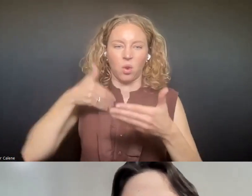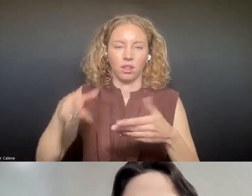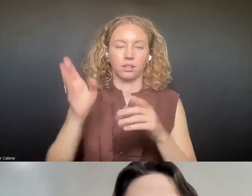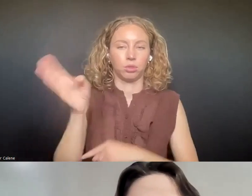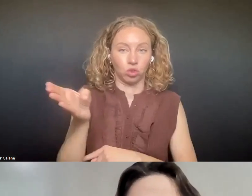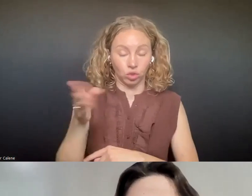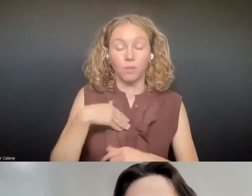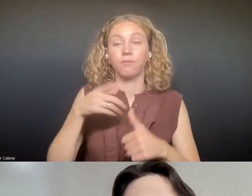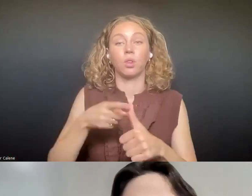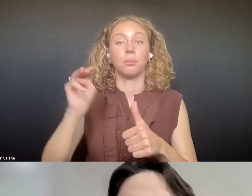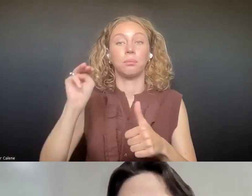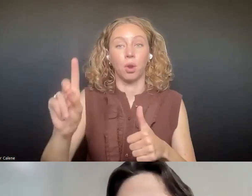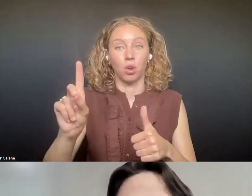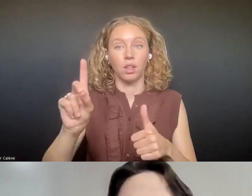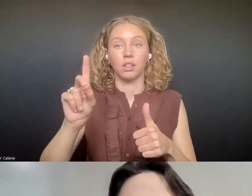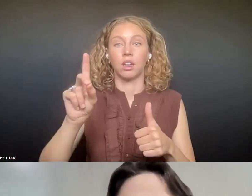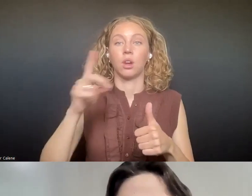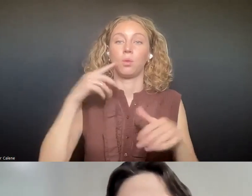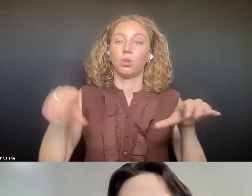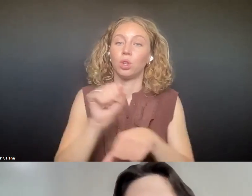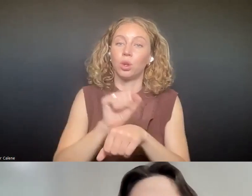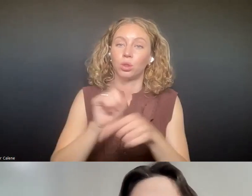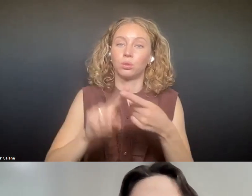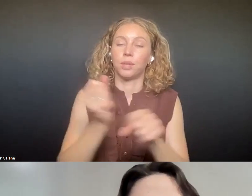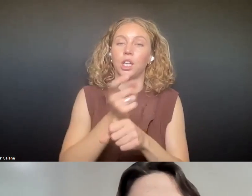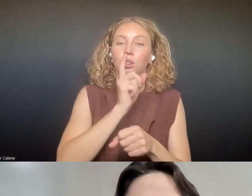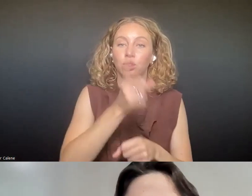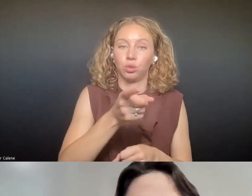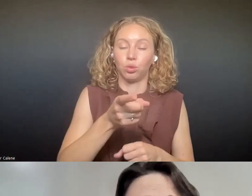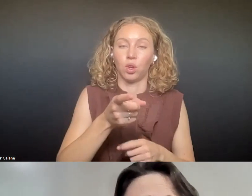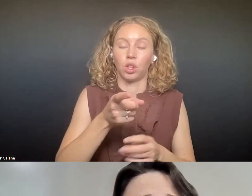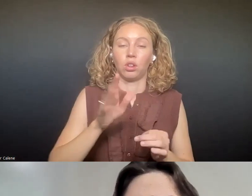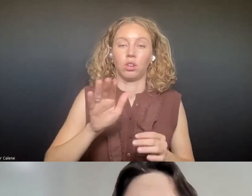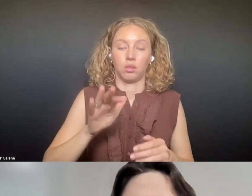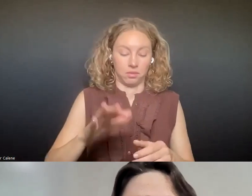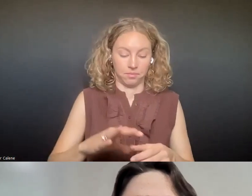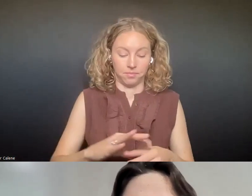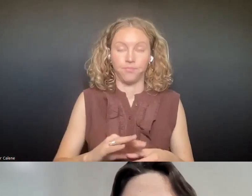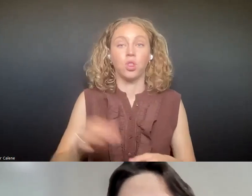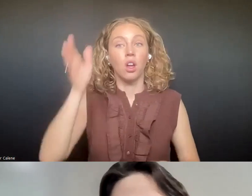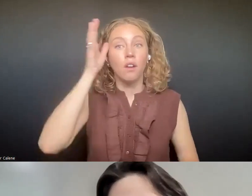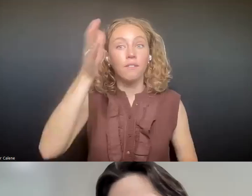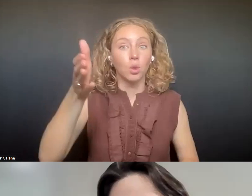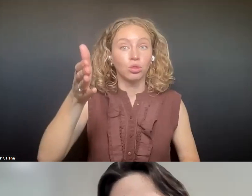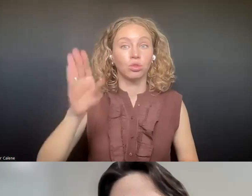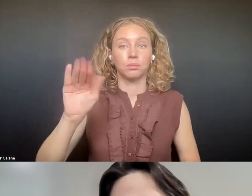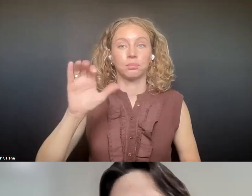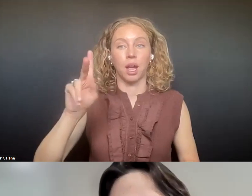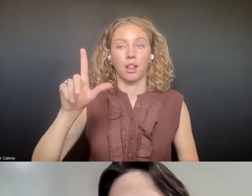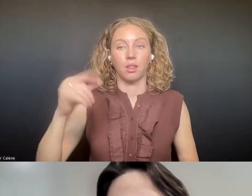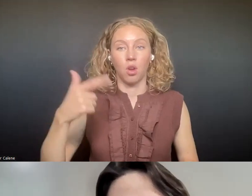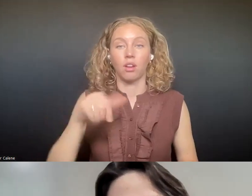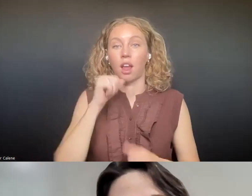presentation. So Maryland is doing work to make sure a future backlog of unsubmitted